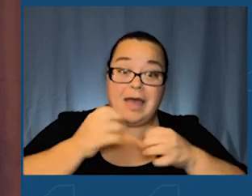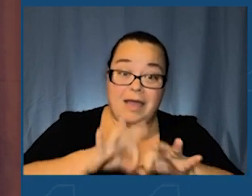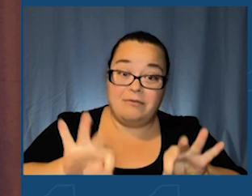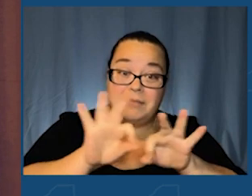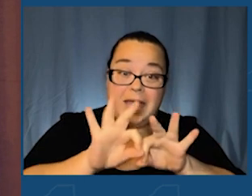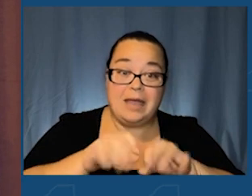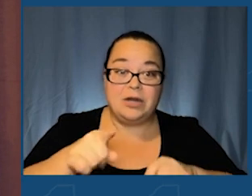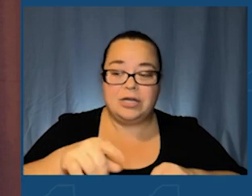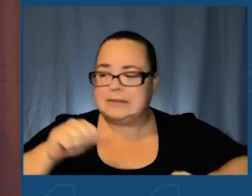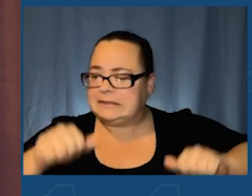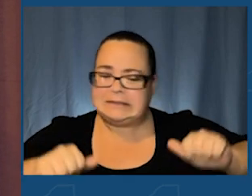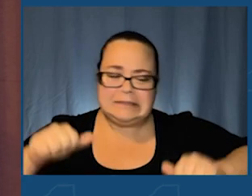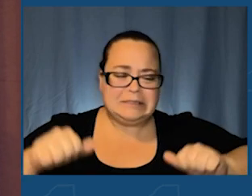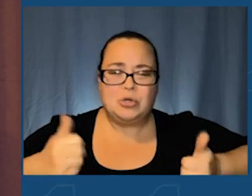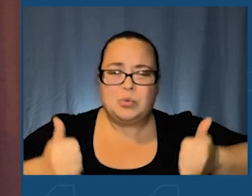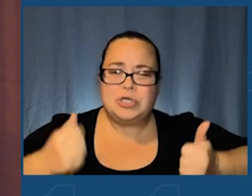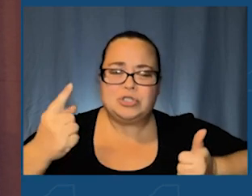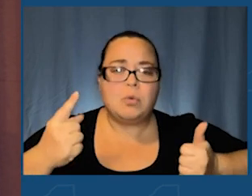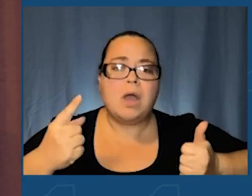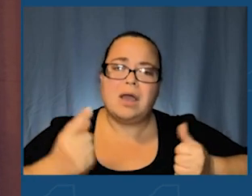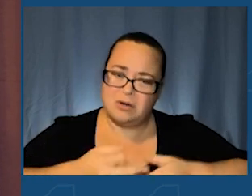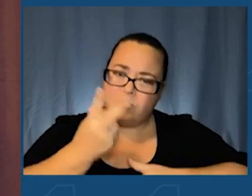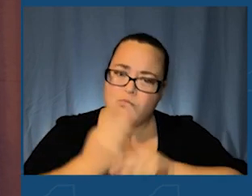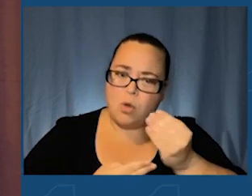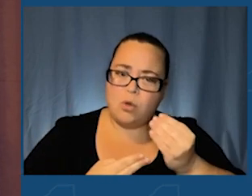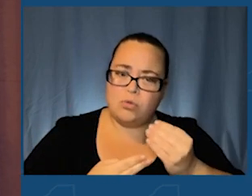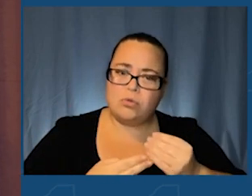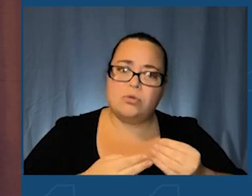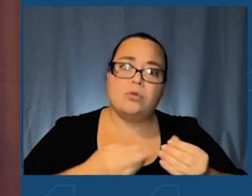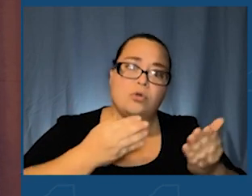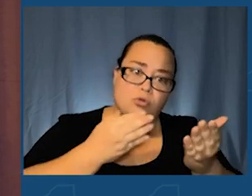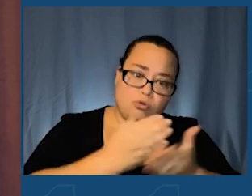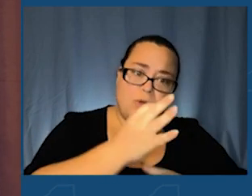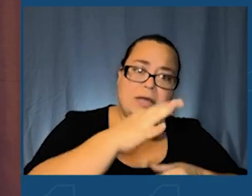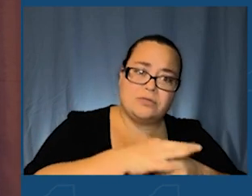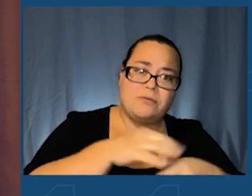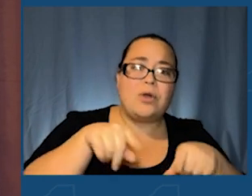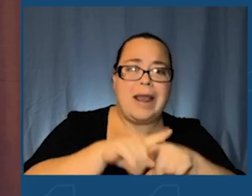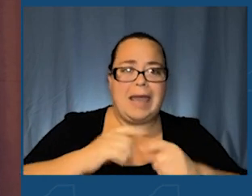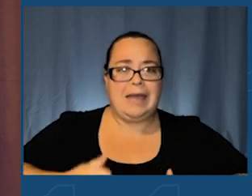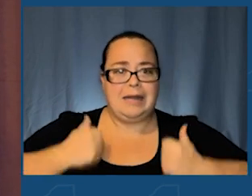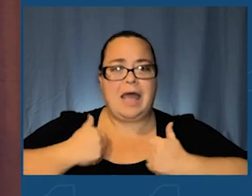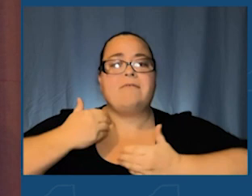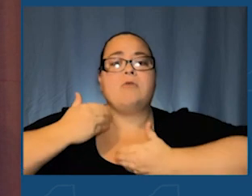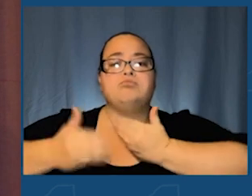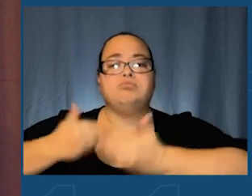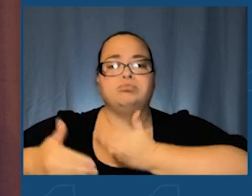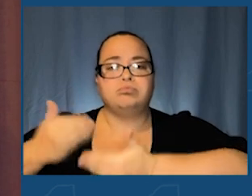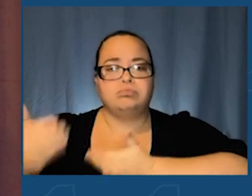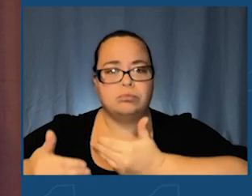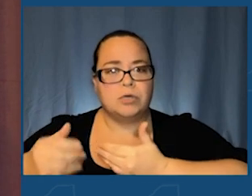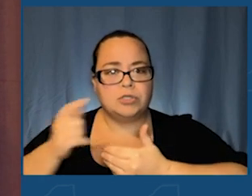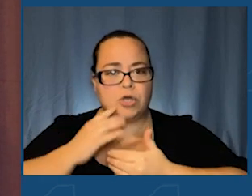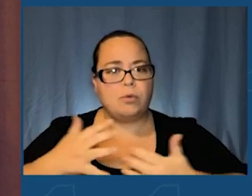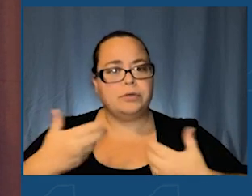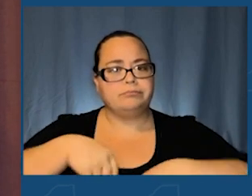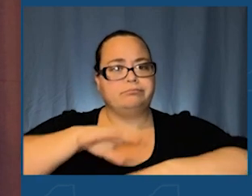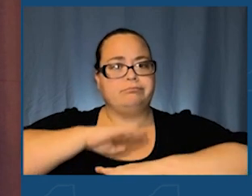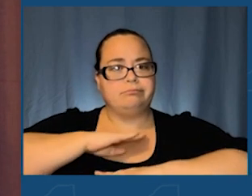protect both. You can have the right to vote and continue on with life. So you're also fulfilling your duties as a citizen. We don't talk about this